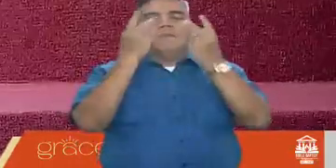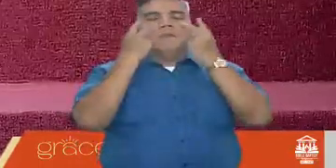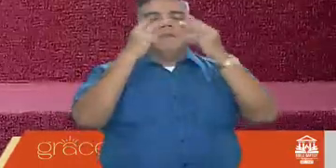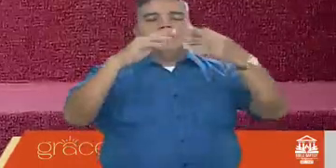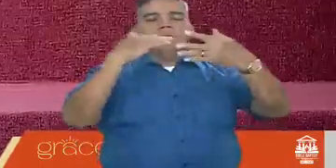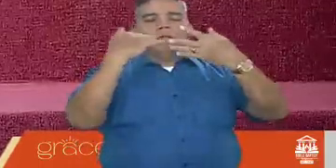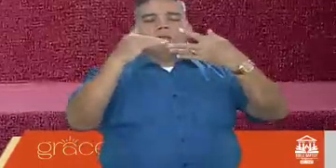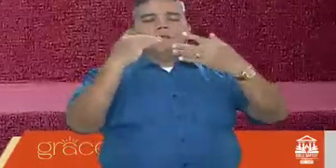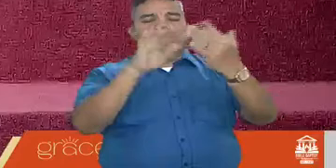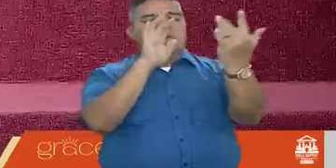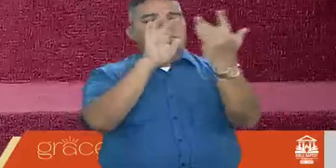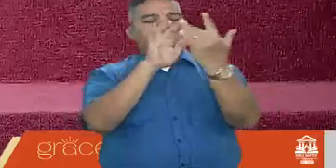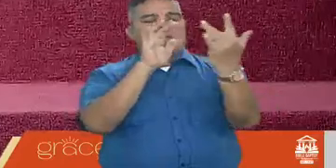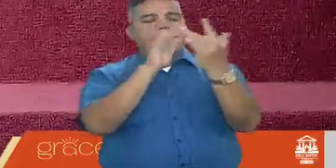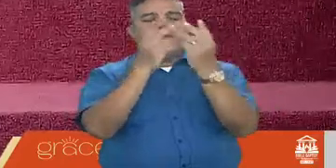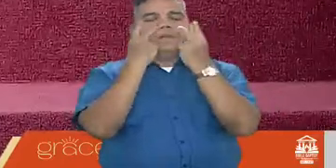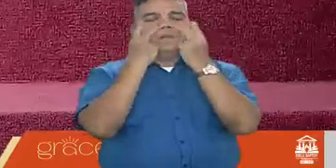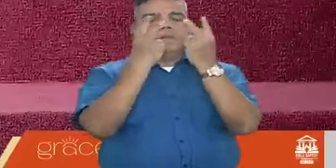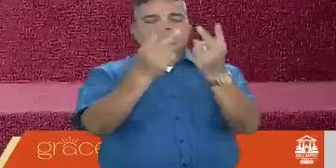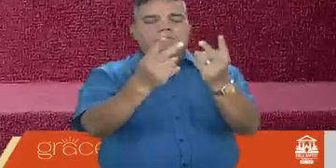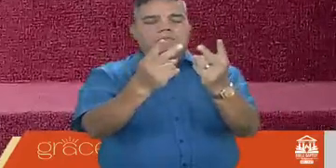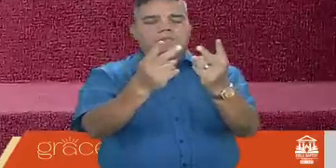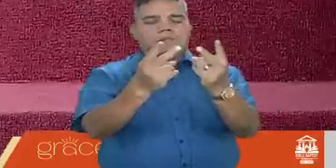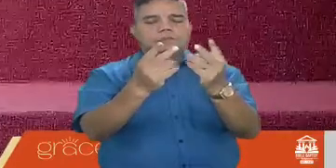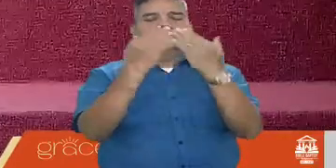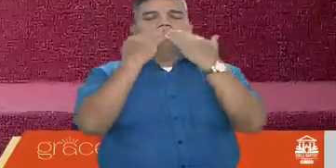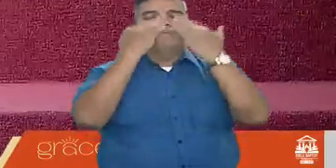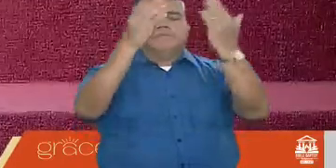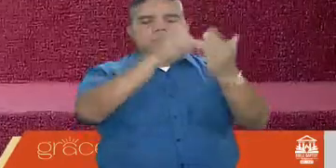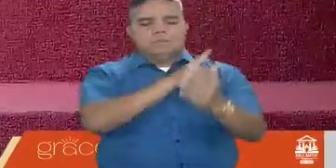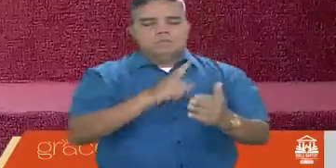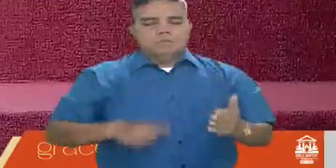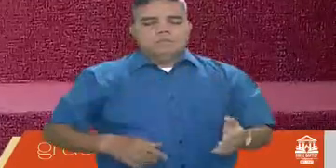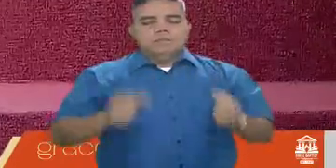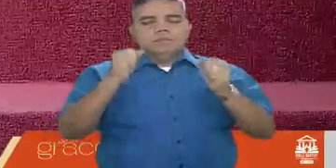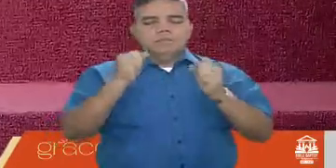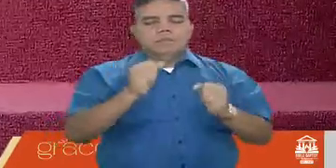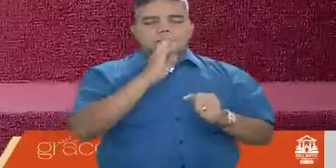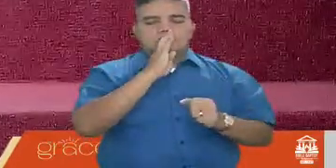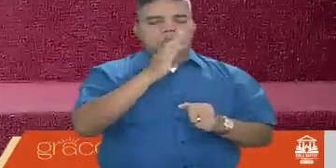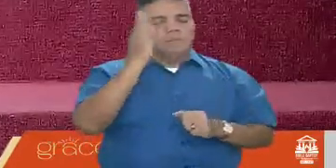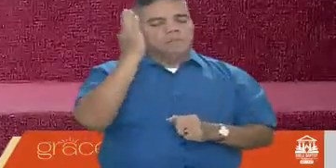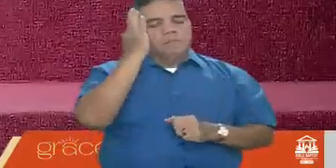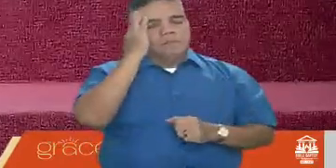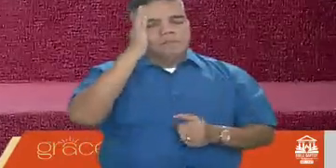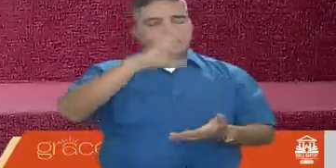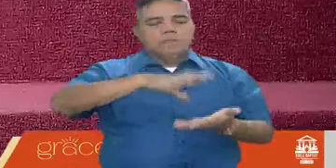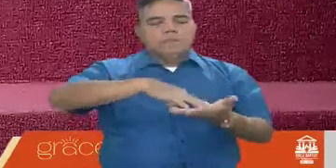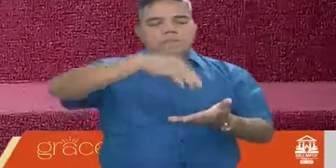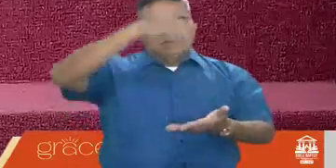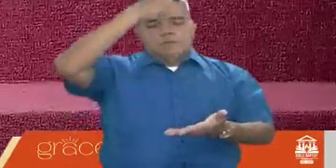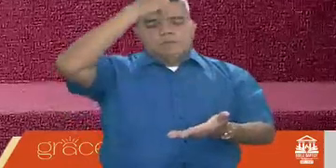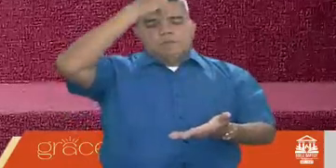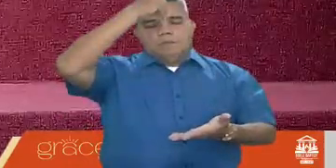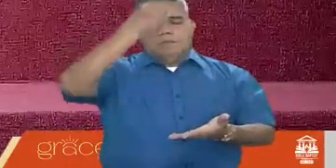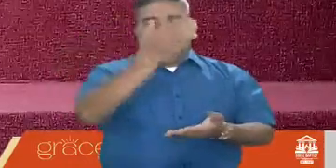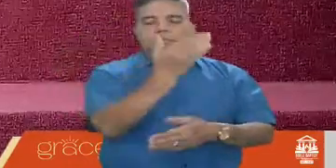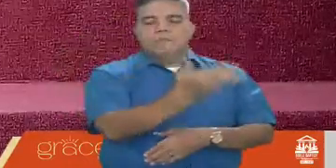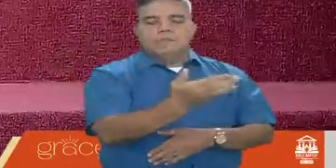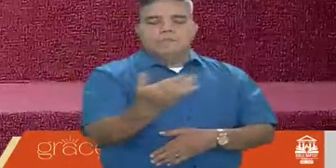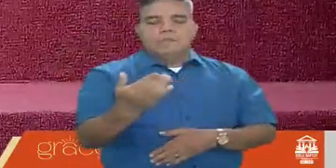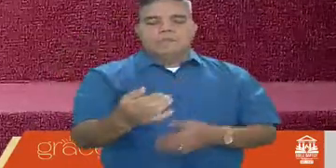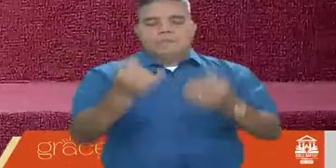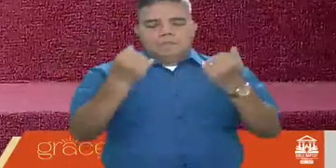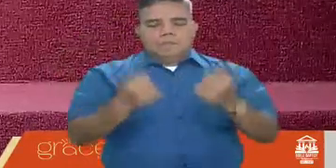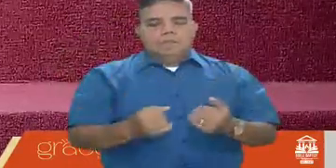in online all over the globe. Thank you, Father, Lord, that we can be nourished spiritually with the things